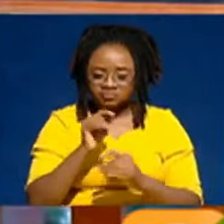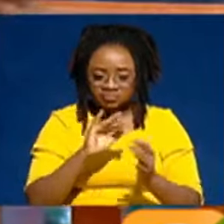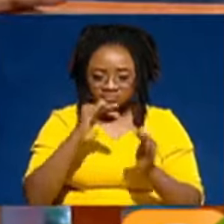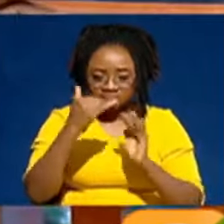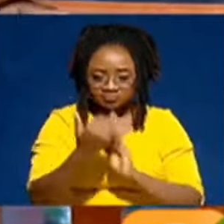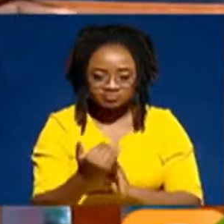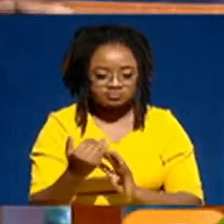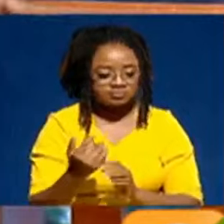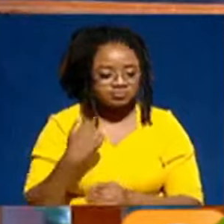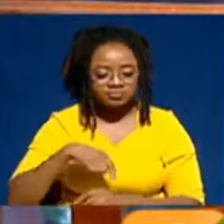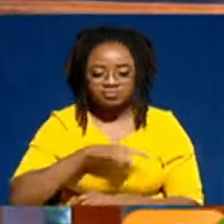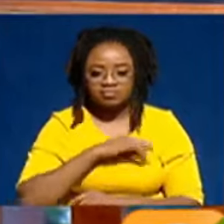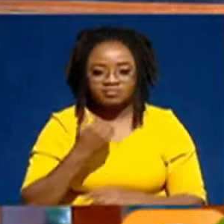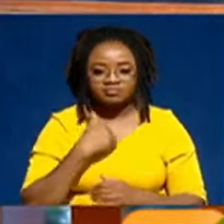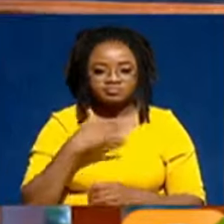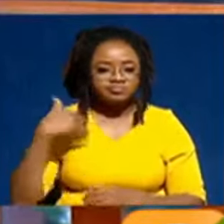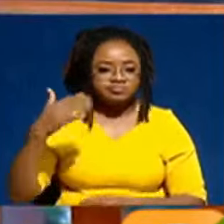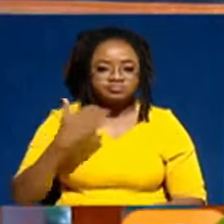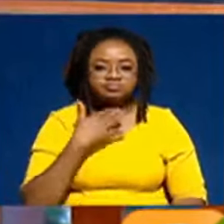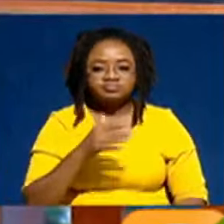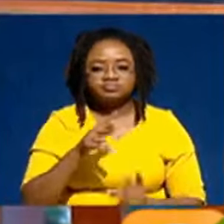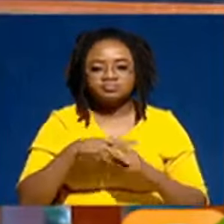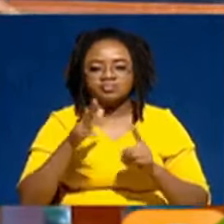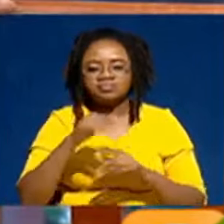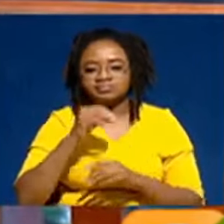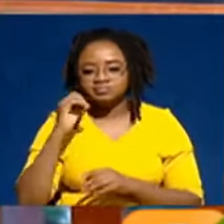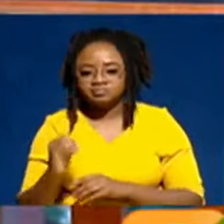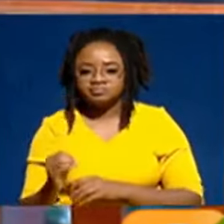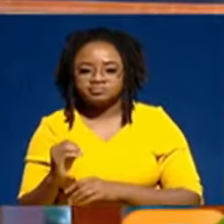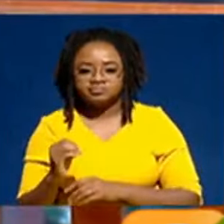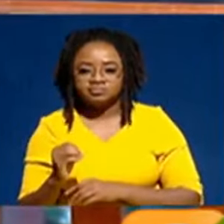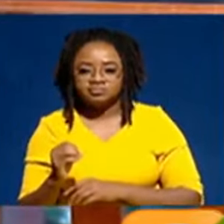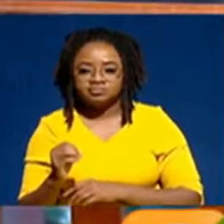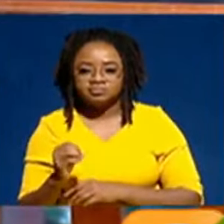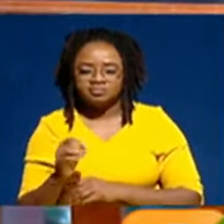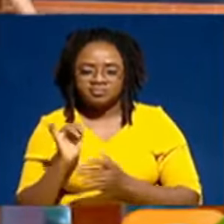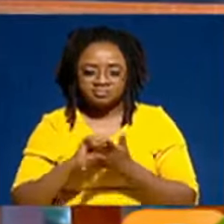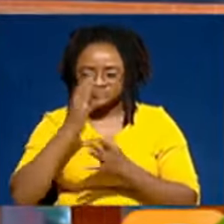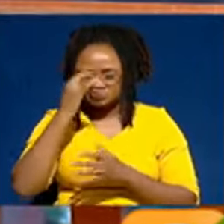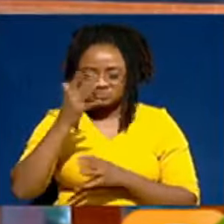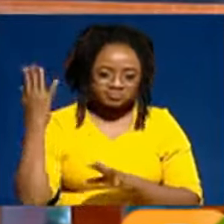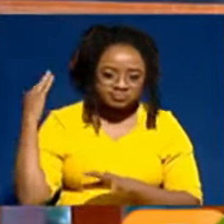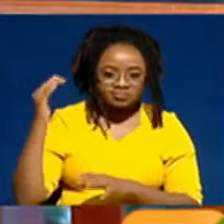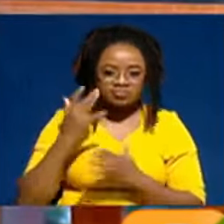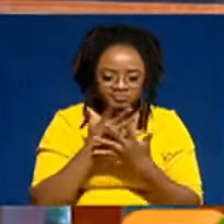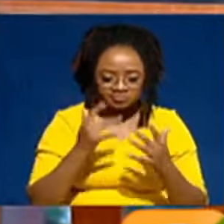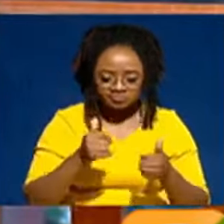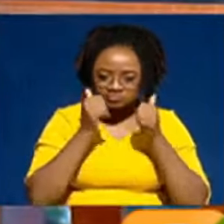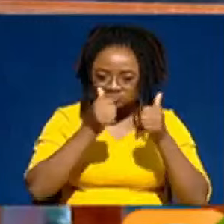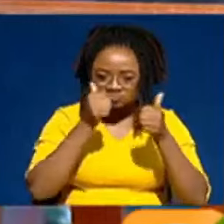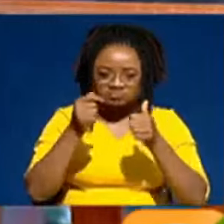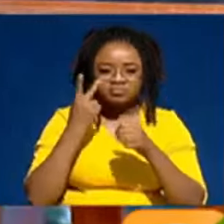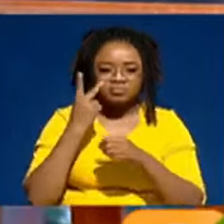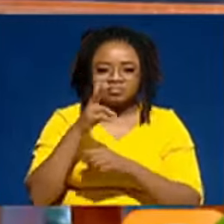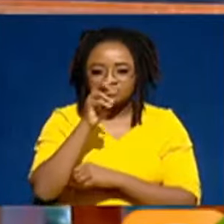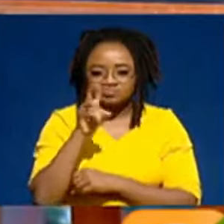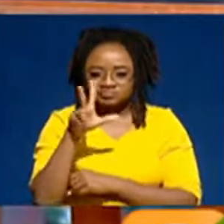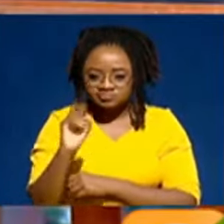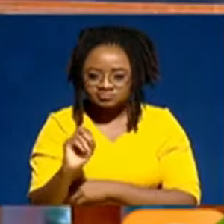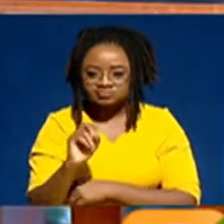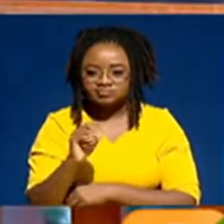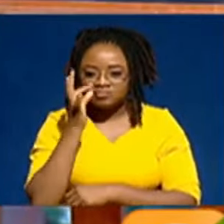seem to have, that you always want to start from zero. And that is why you find good things that were done. We find Vision 2030 that was